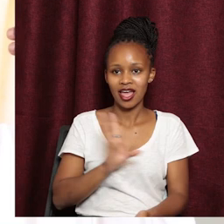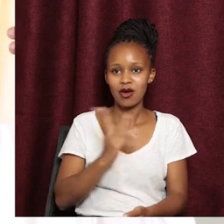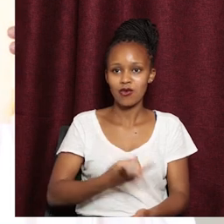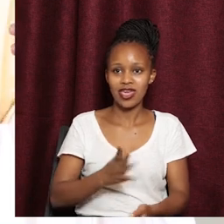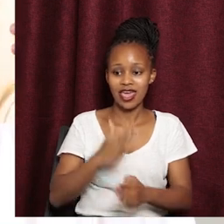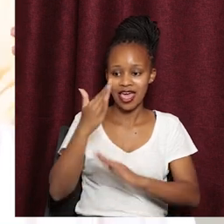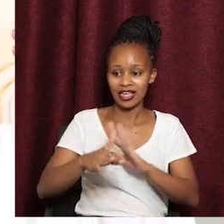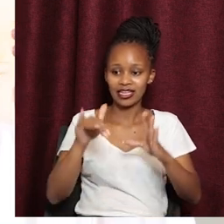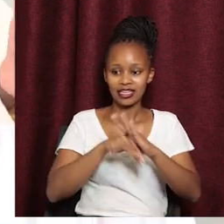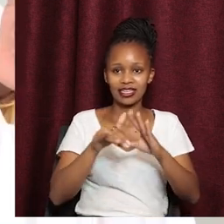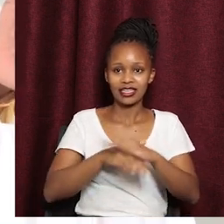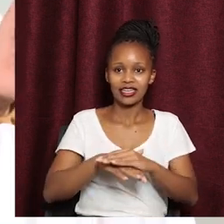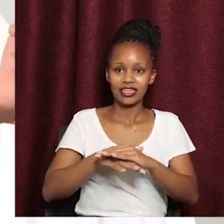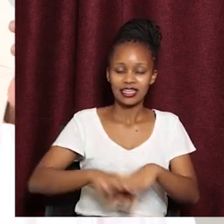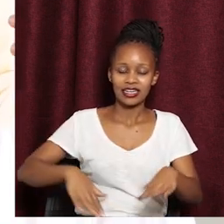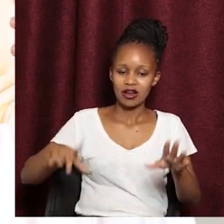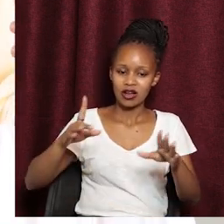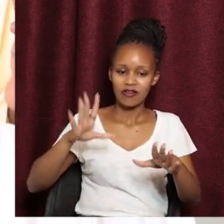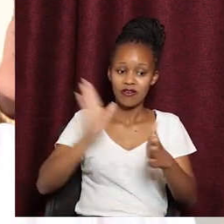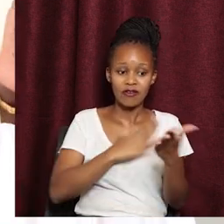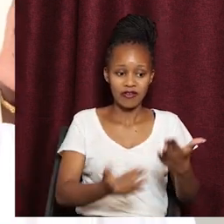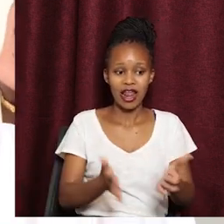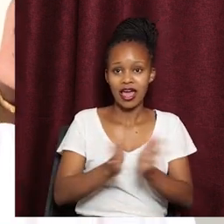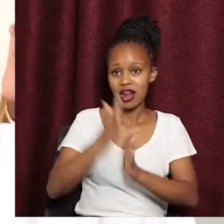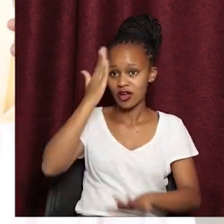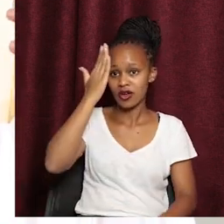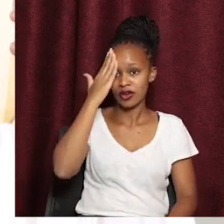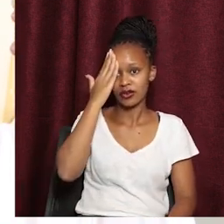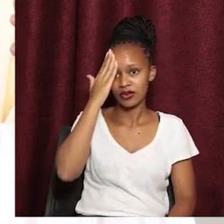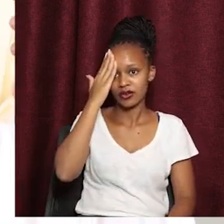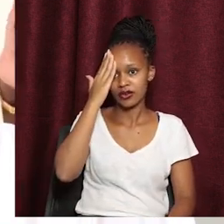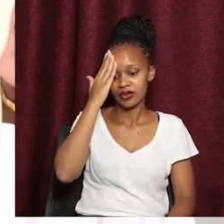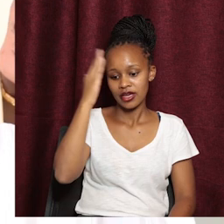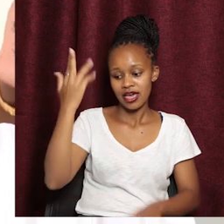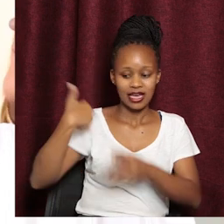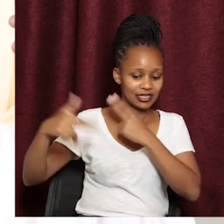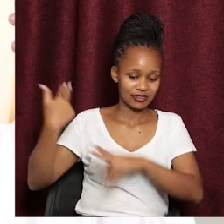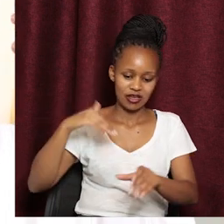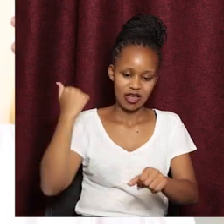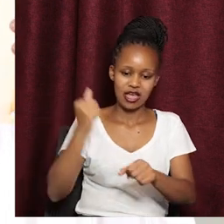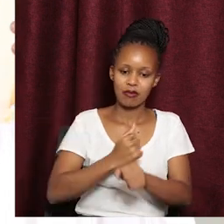shootouts." And they knew that historically they were never good in penalty shootouts.